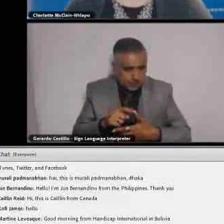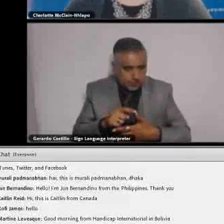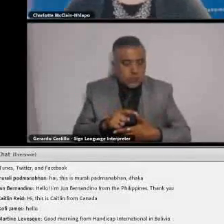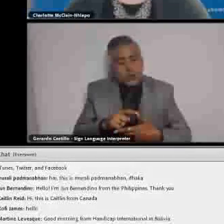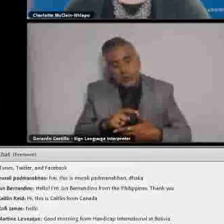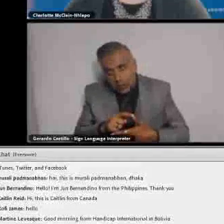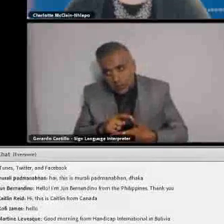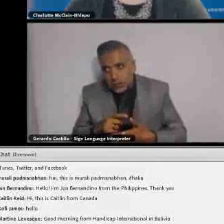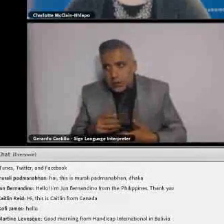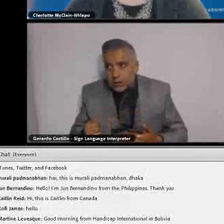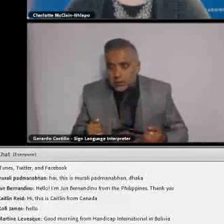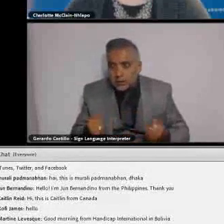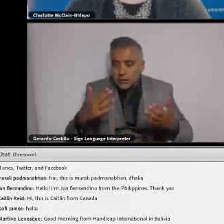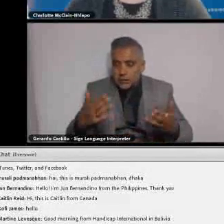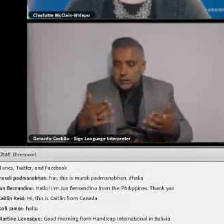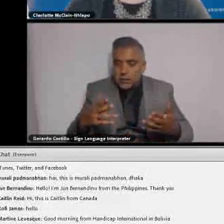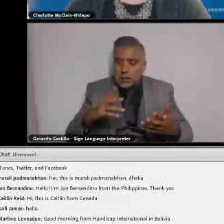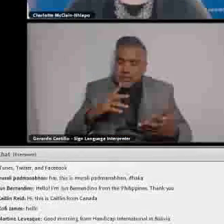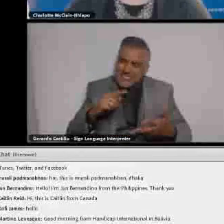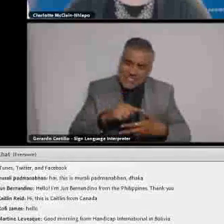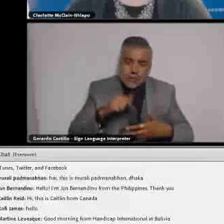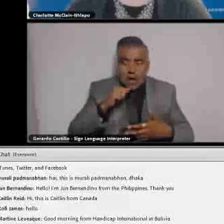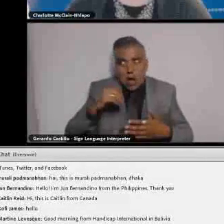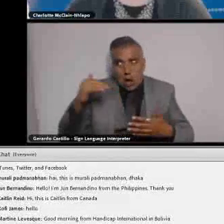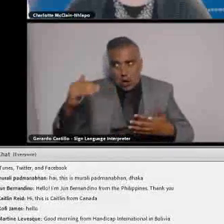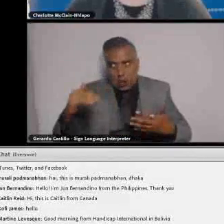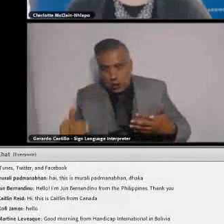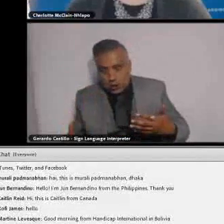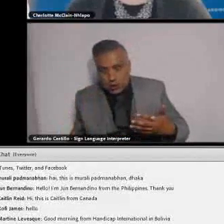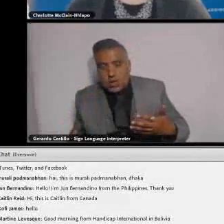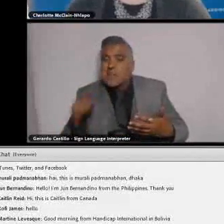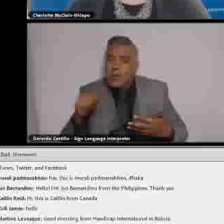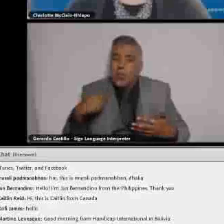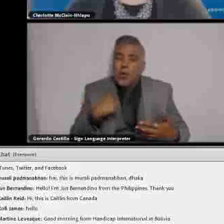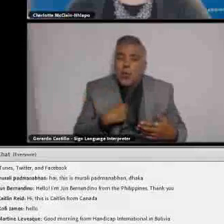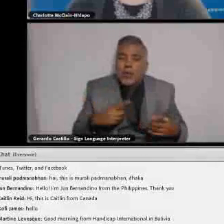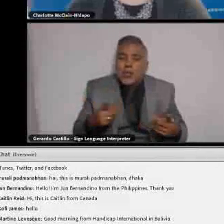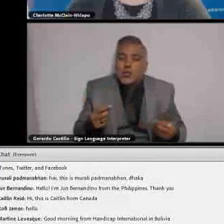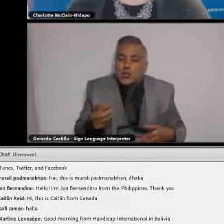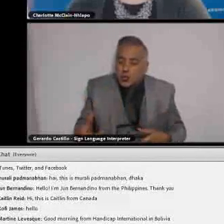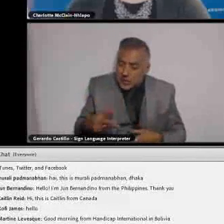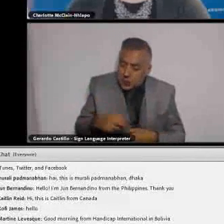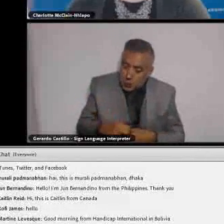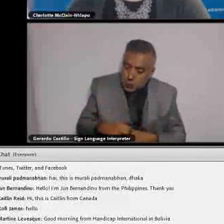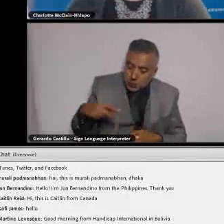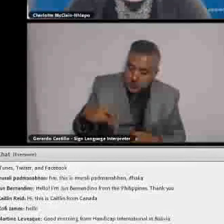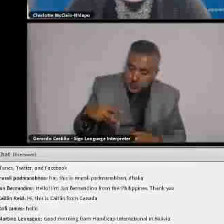not an exhaustive list, of what can be done to include persons with disabilities. So certainly